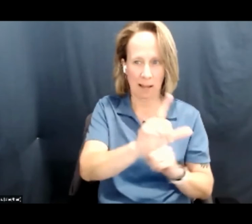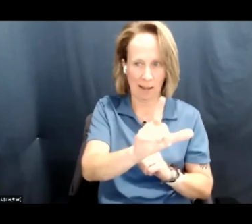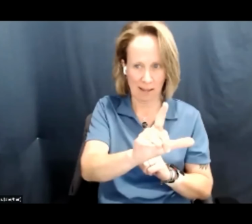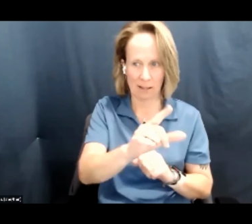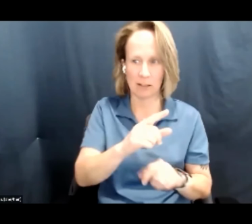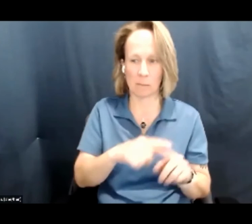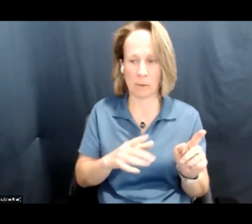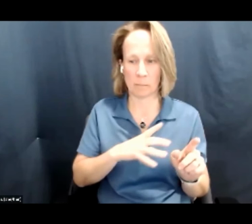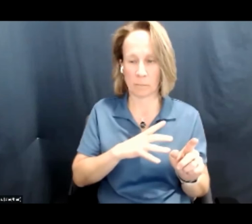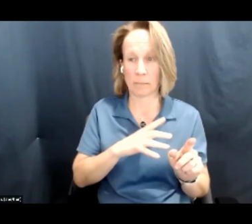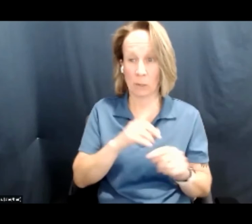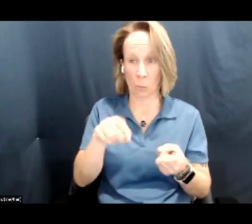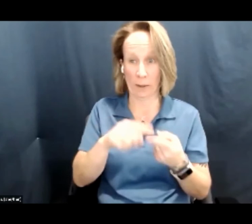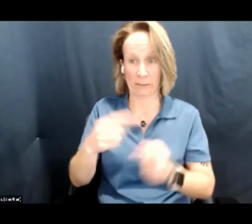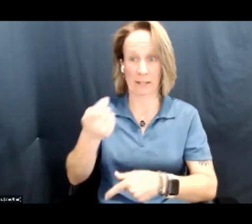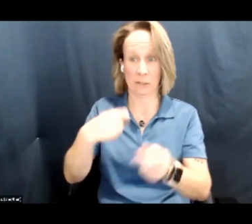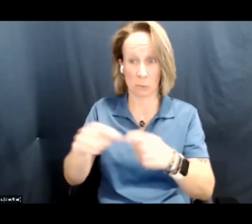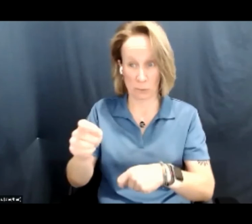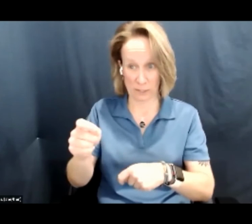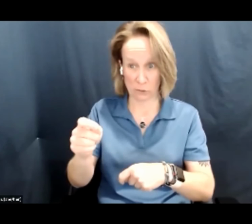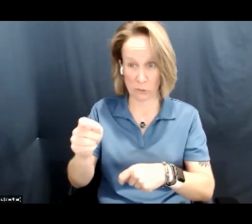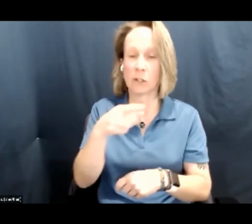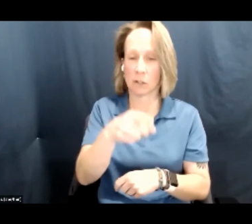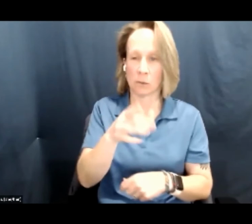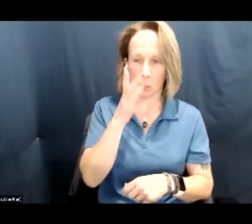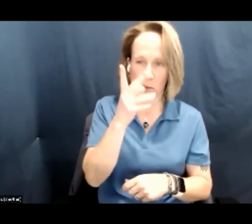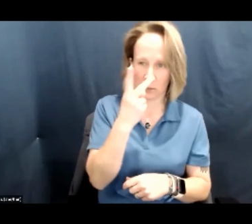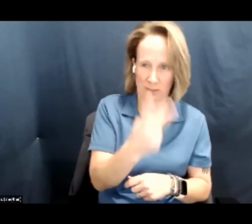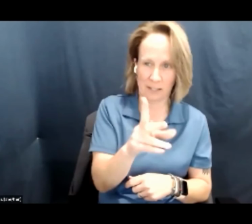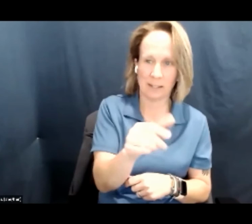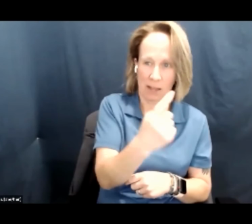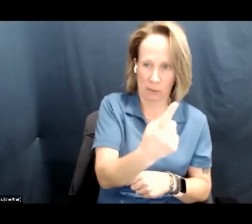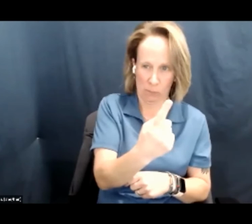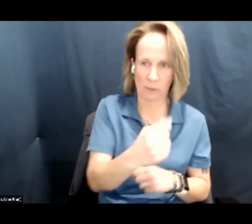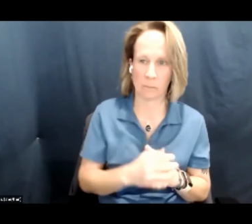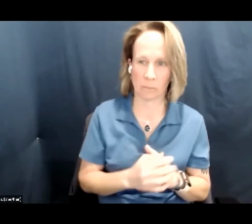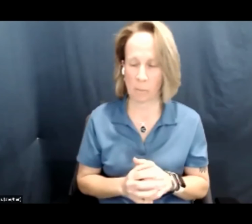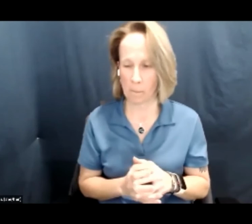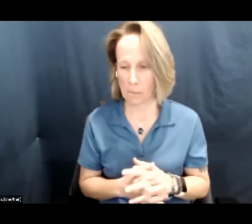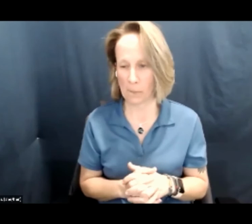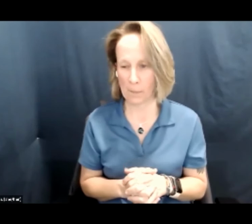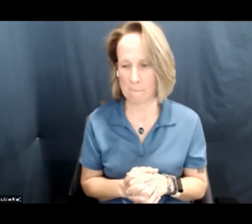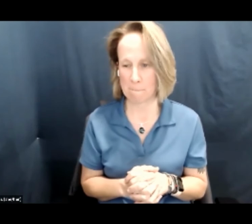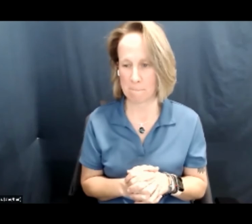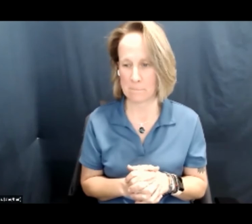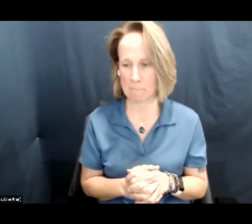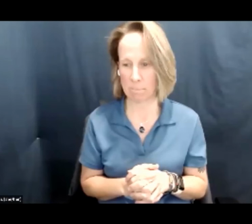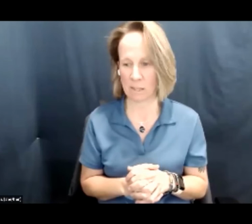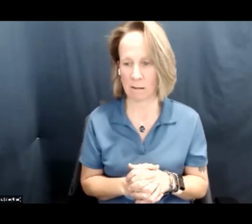But once they turn their camera on, because they'll switch off interpreting, then you should be able to see the other.